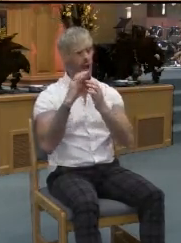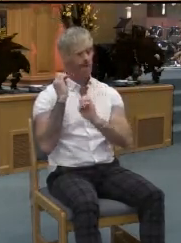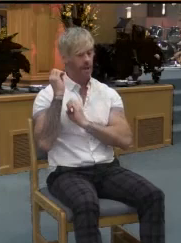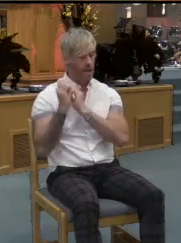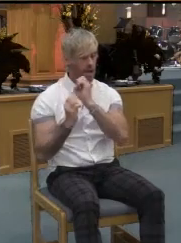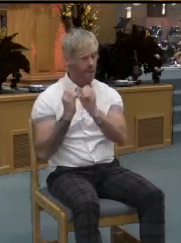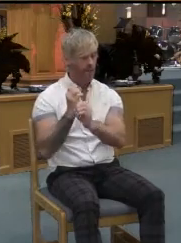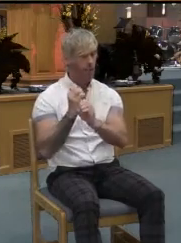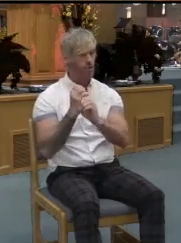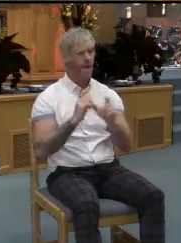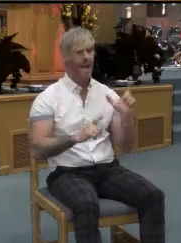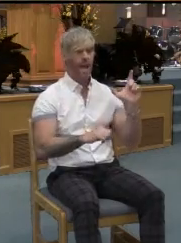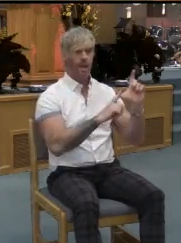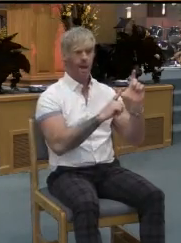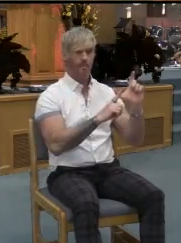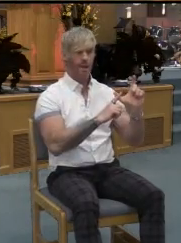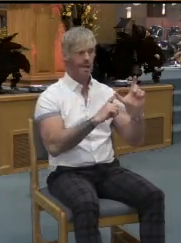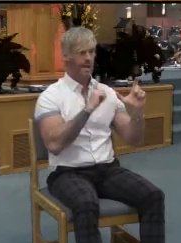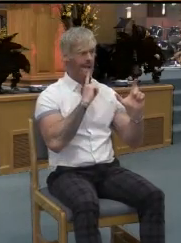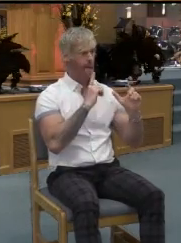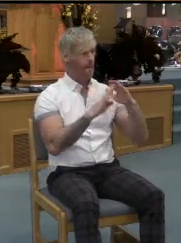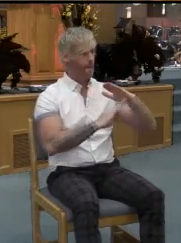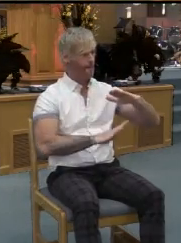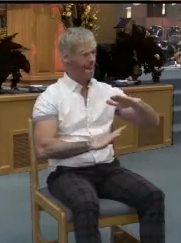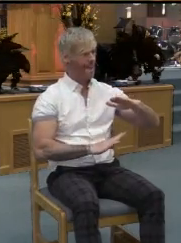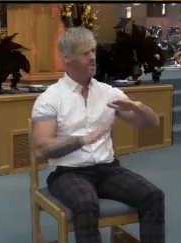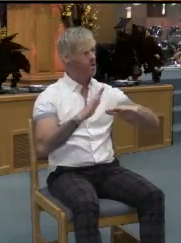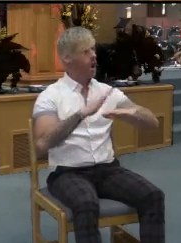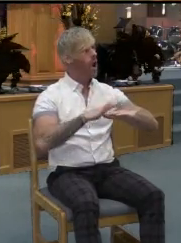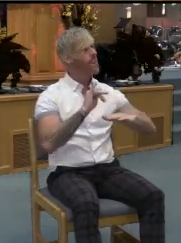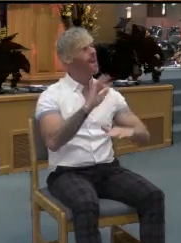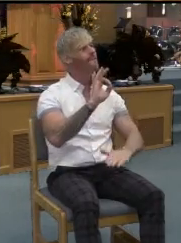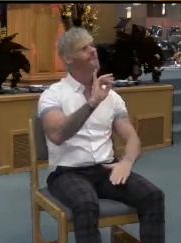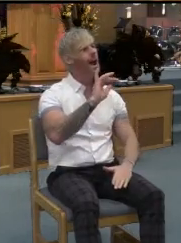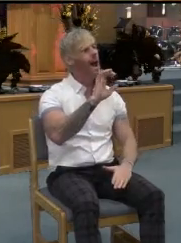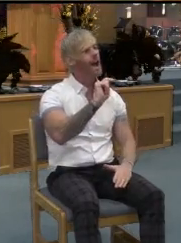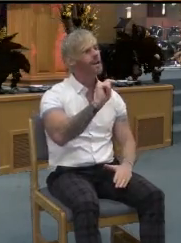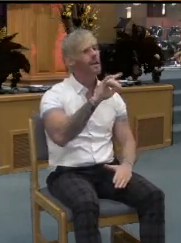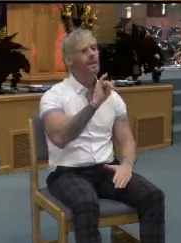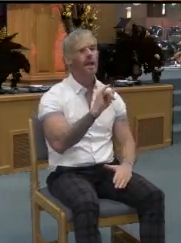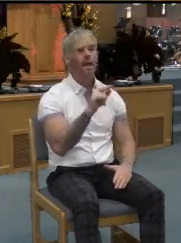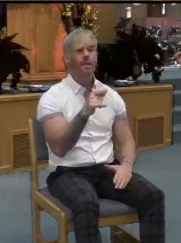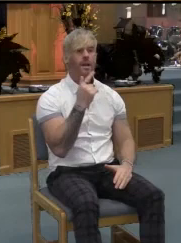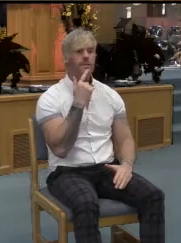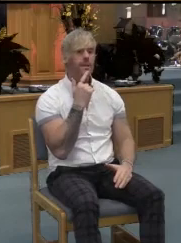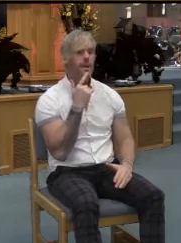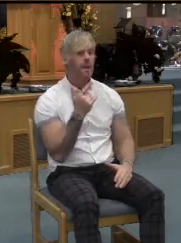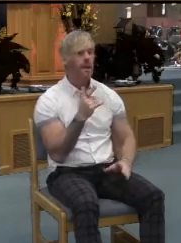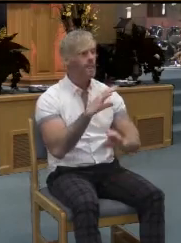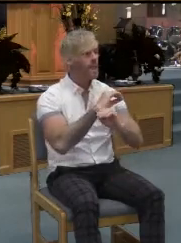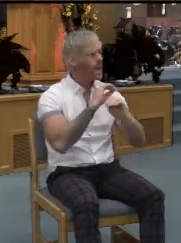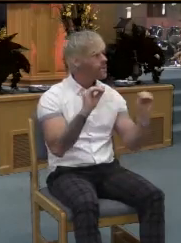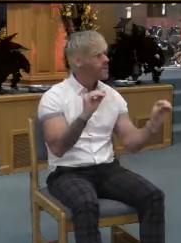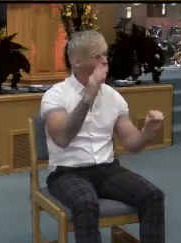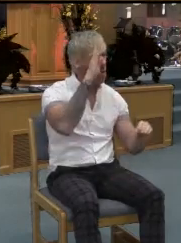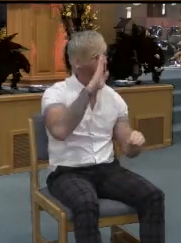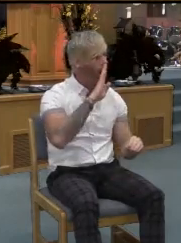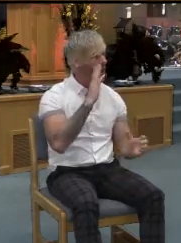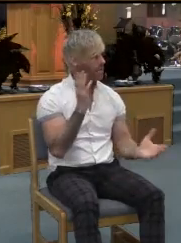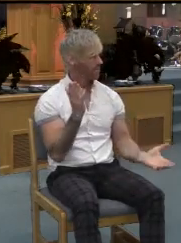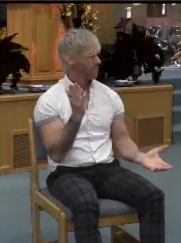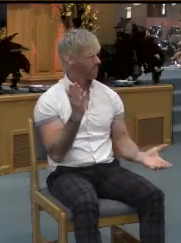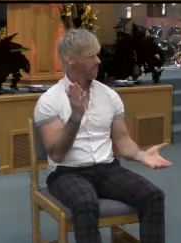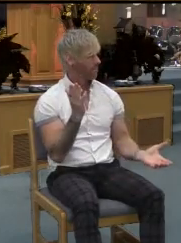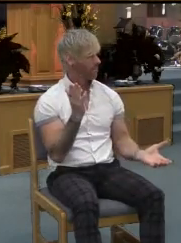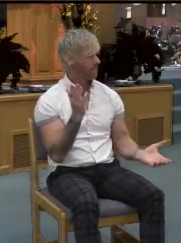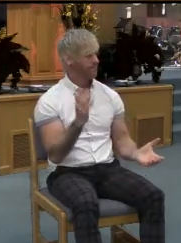Communism is based on the fact that, as they say, there is no God. When